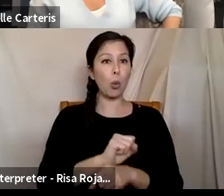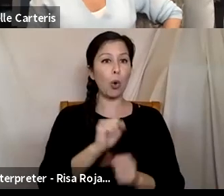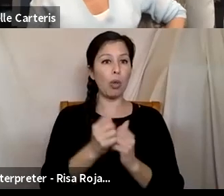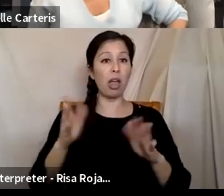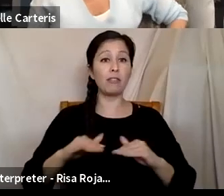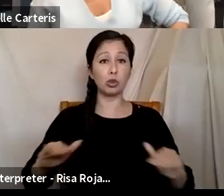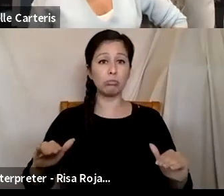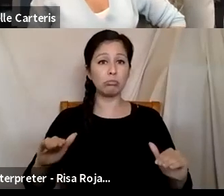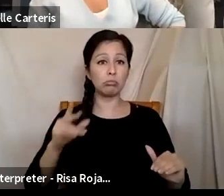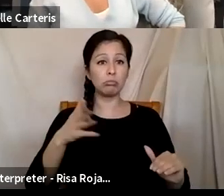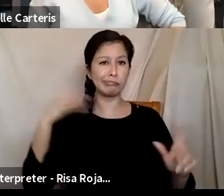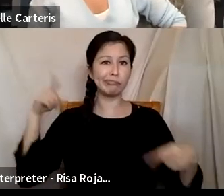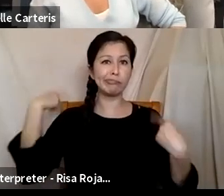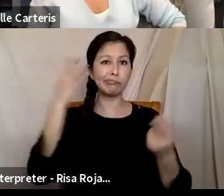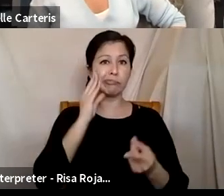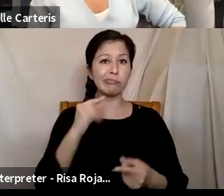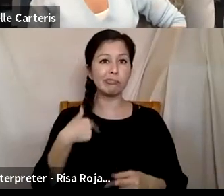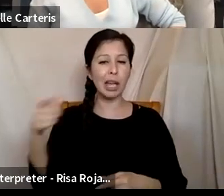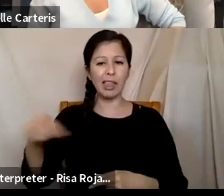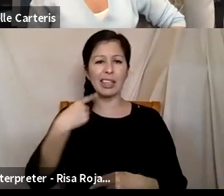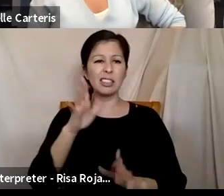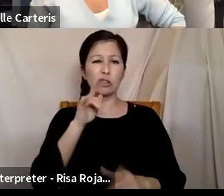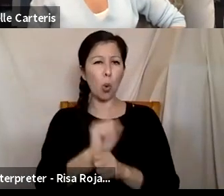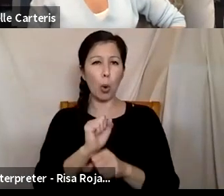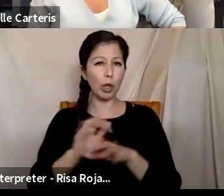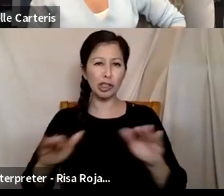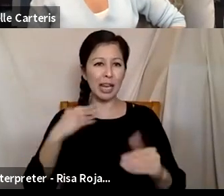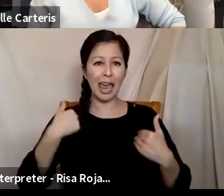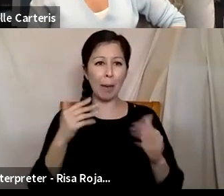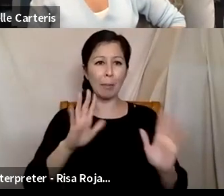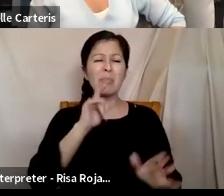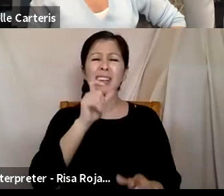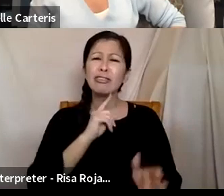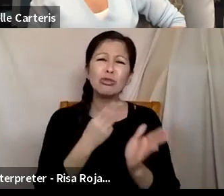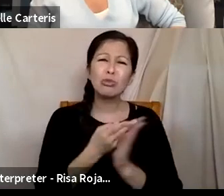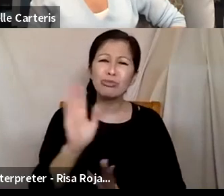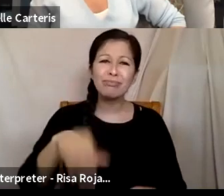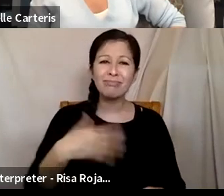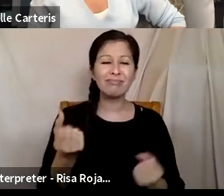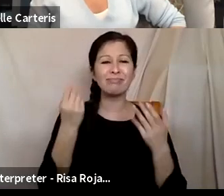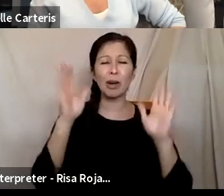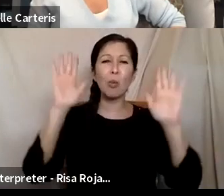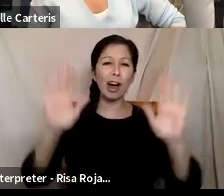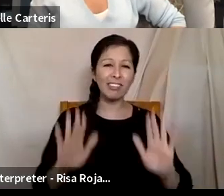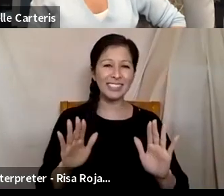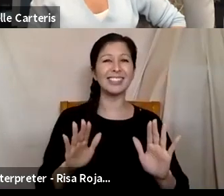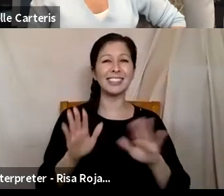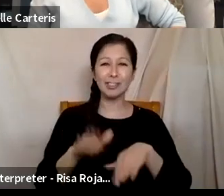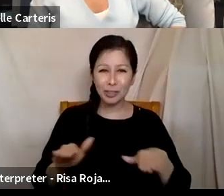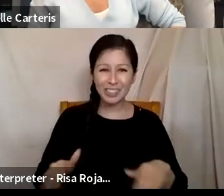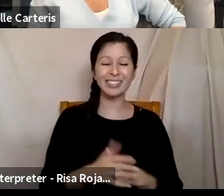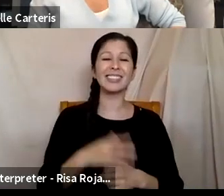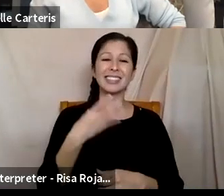of children in my life, and they always say don't work with children and animals, but that's not true. There are so many wonderful